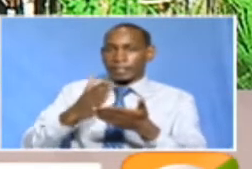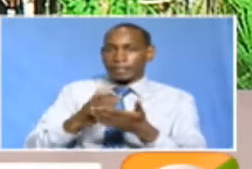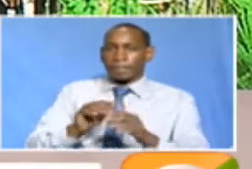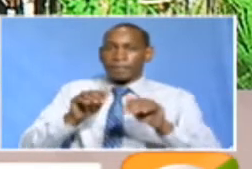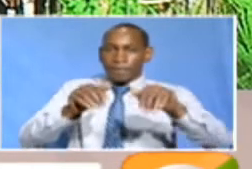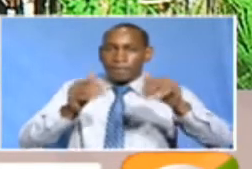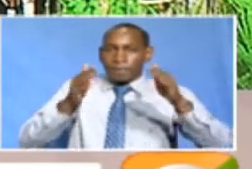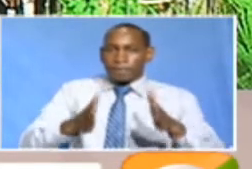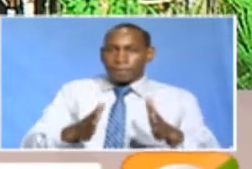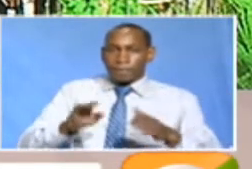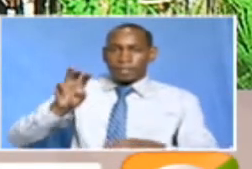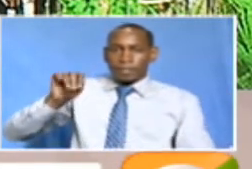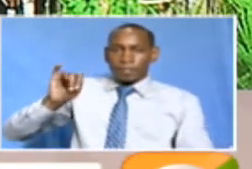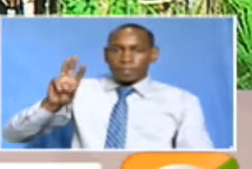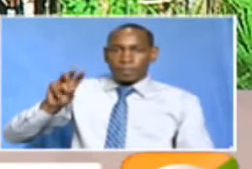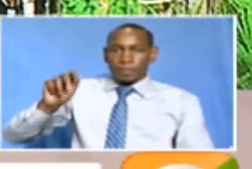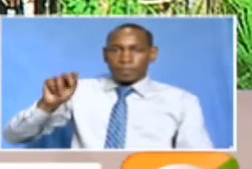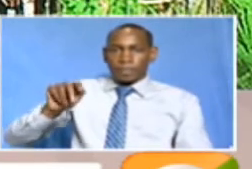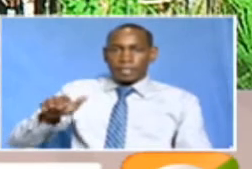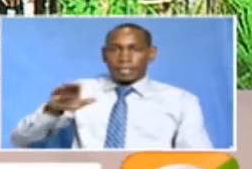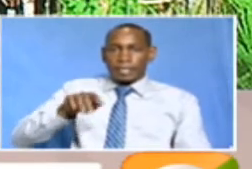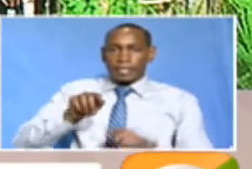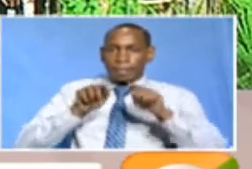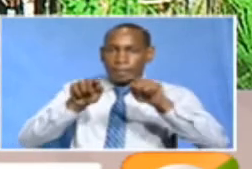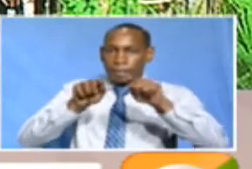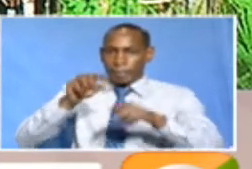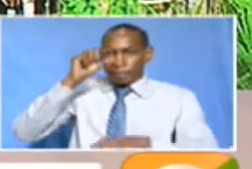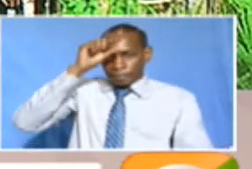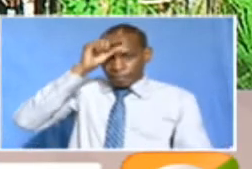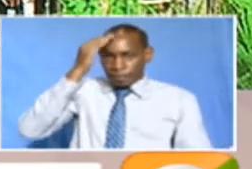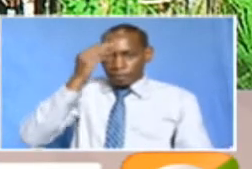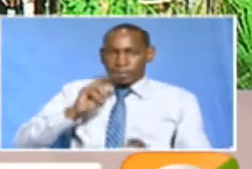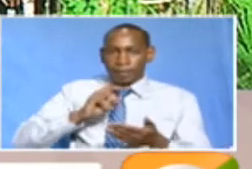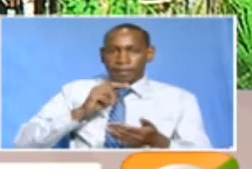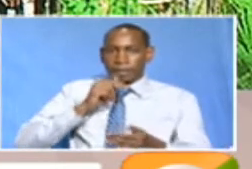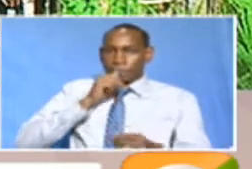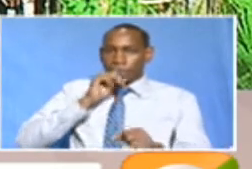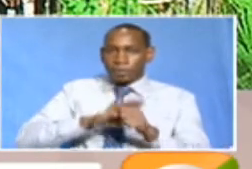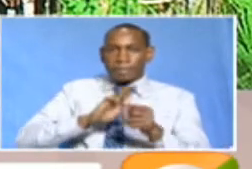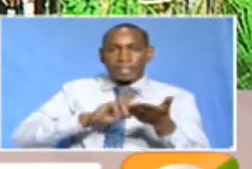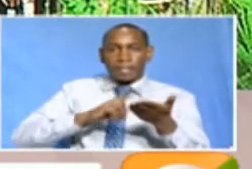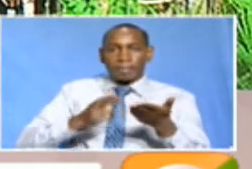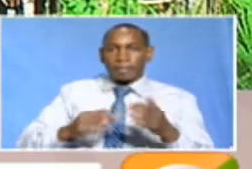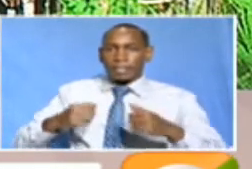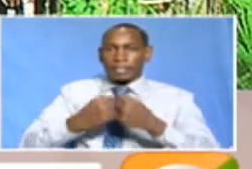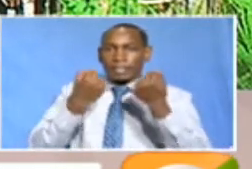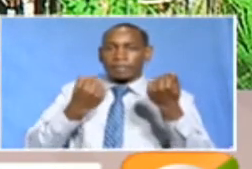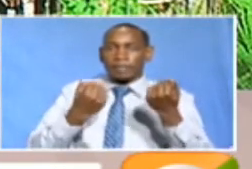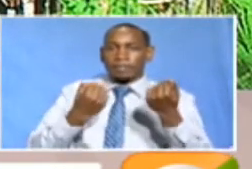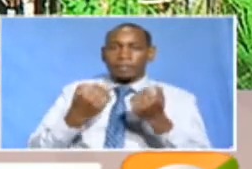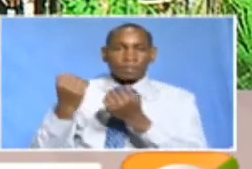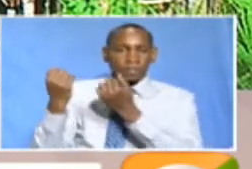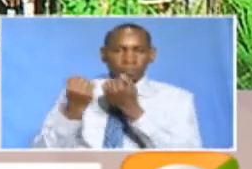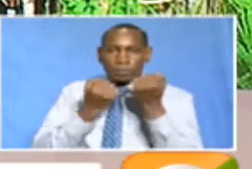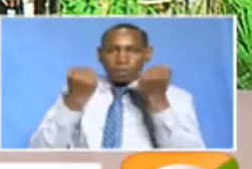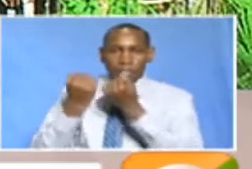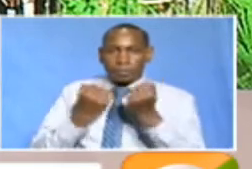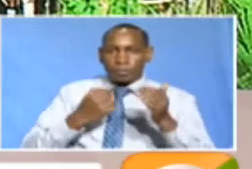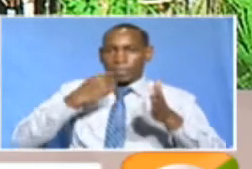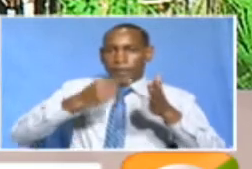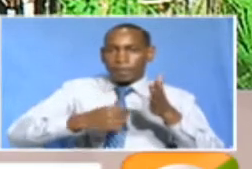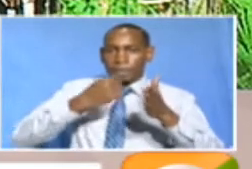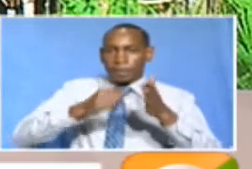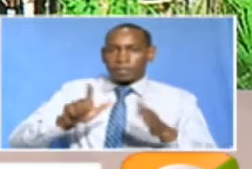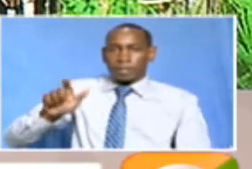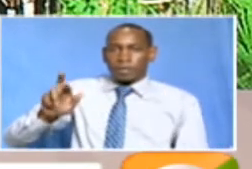largely drawn from the Miwani belt, laid blame on the state for failed promises in reviving the Miwani sugar factory. And as Laura